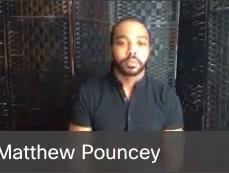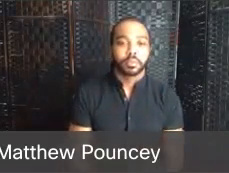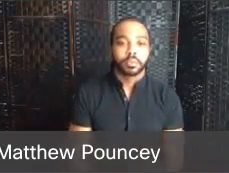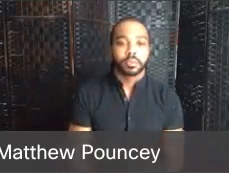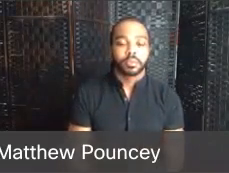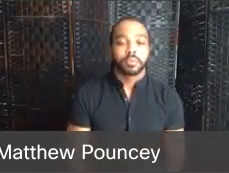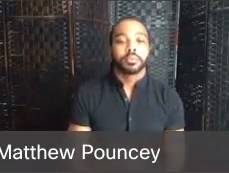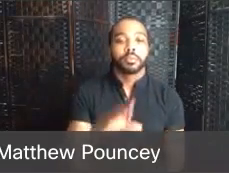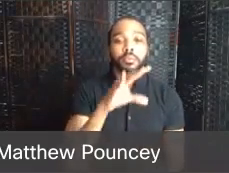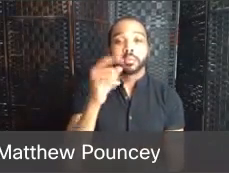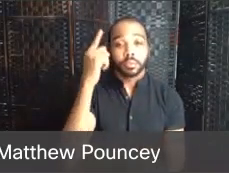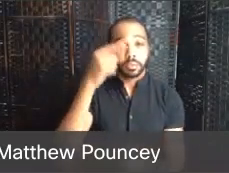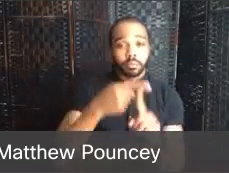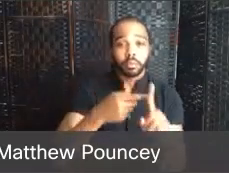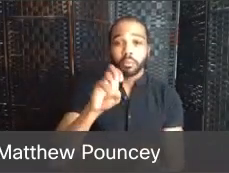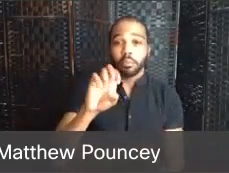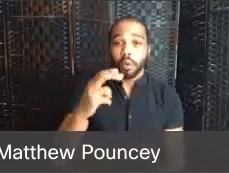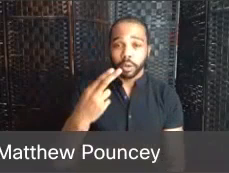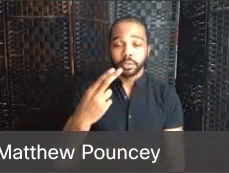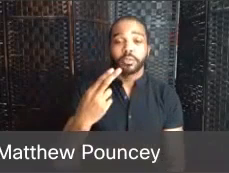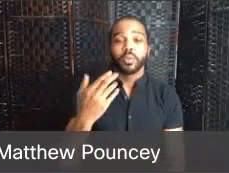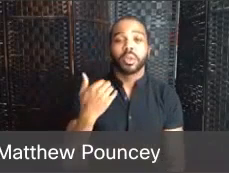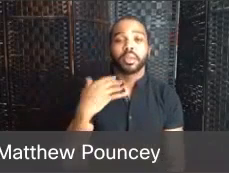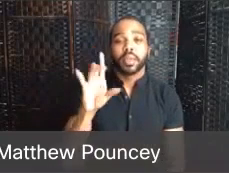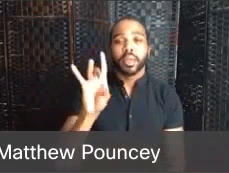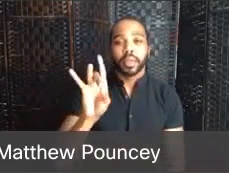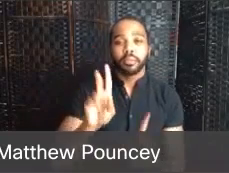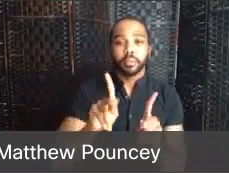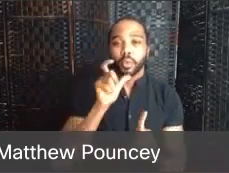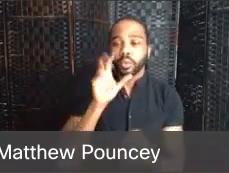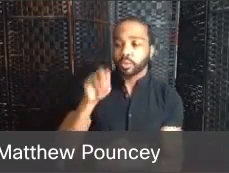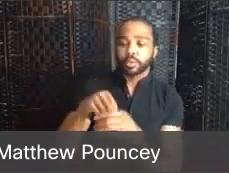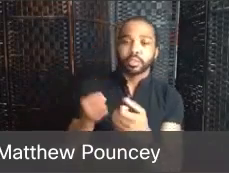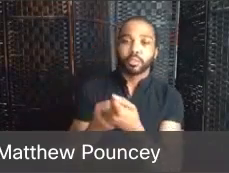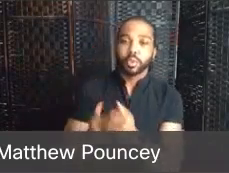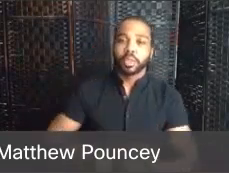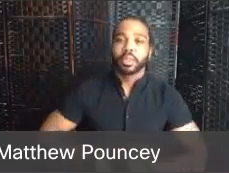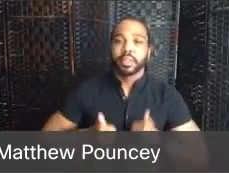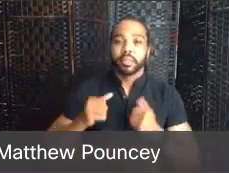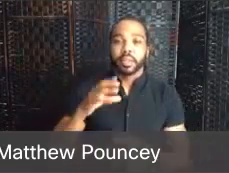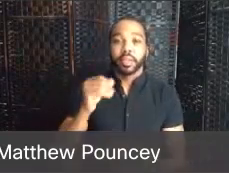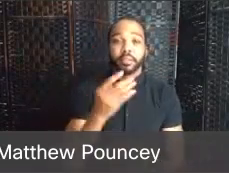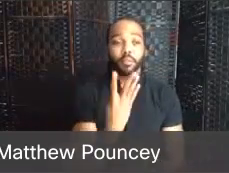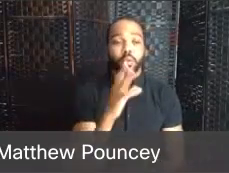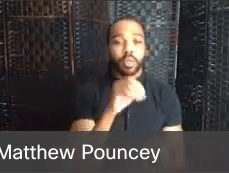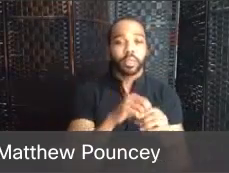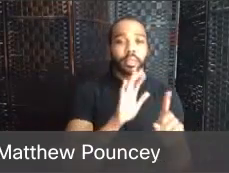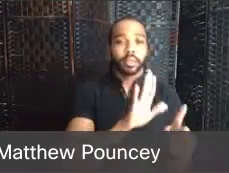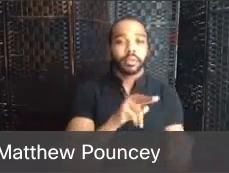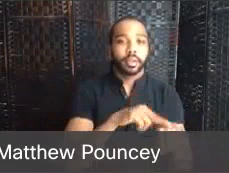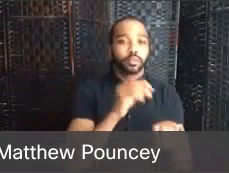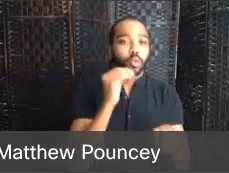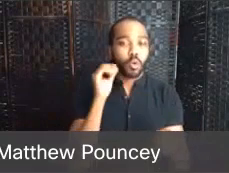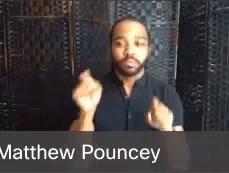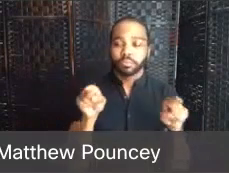And in March, there were 8 people in supported living and 4 in natural homes who tested positive